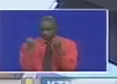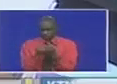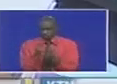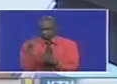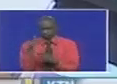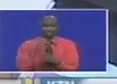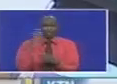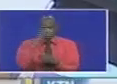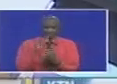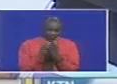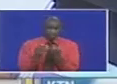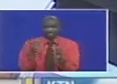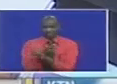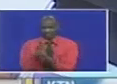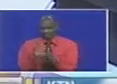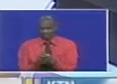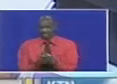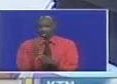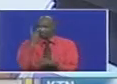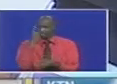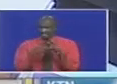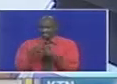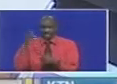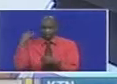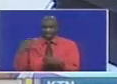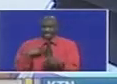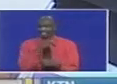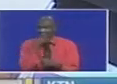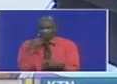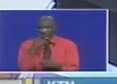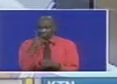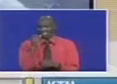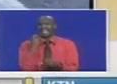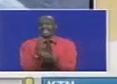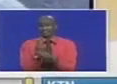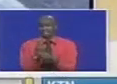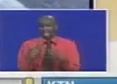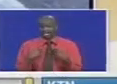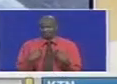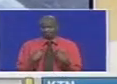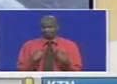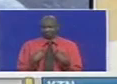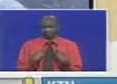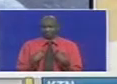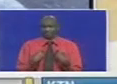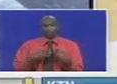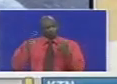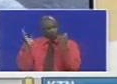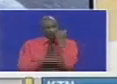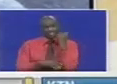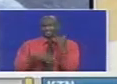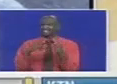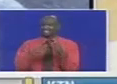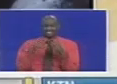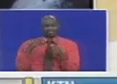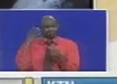to different Kenyans. 2 years ago, we had the drought in 2011, what described as one of the worst in 60 years.